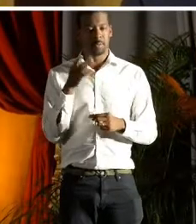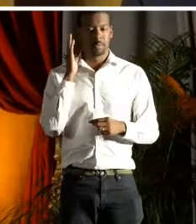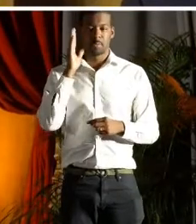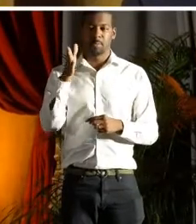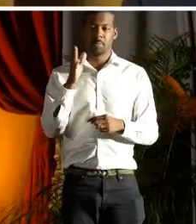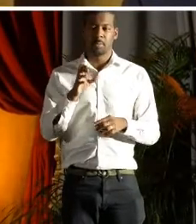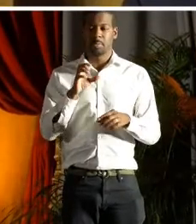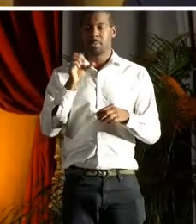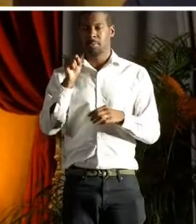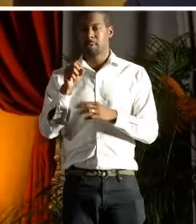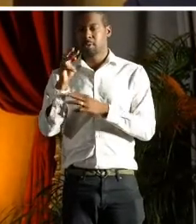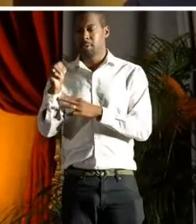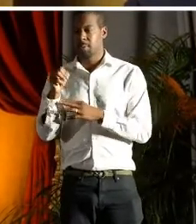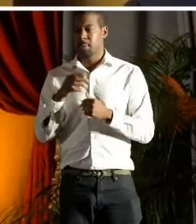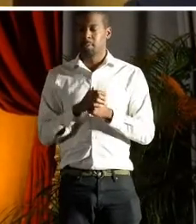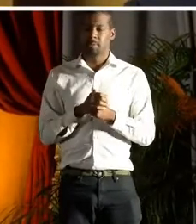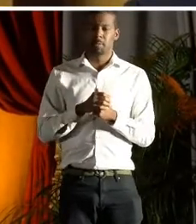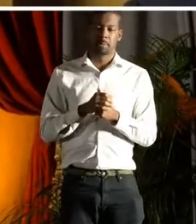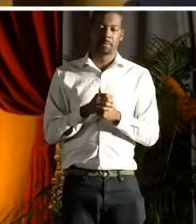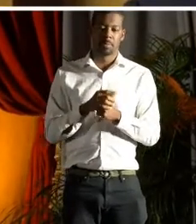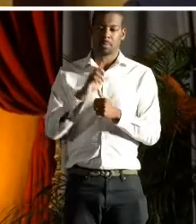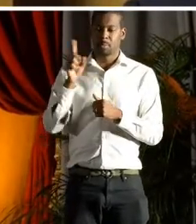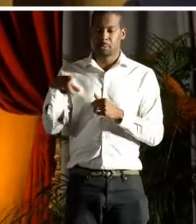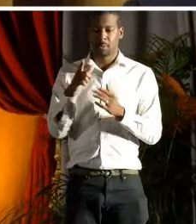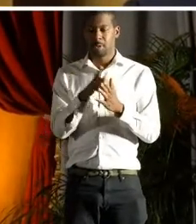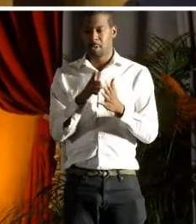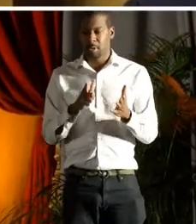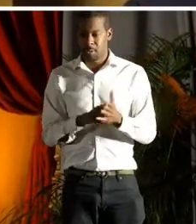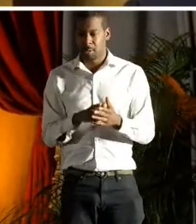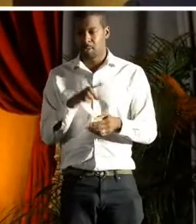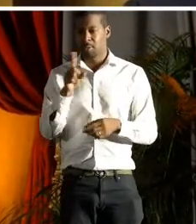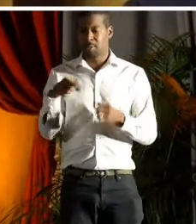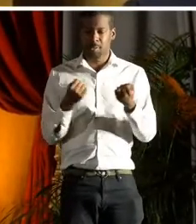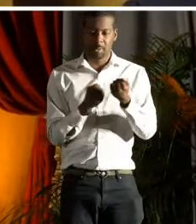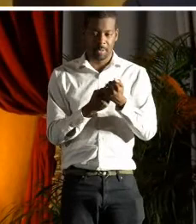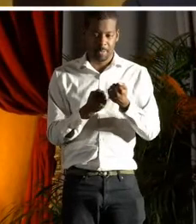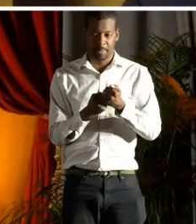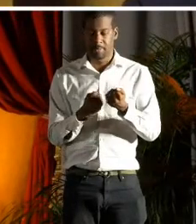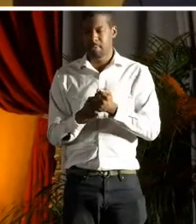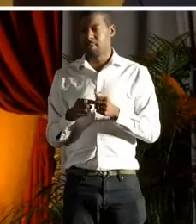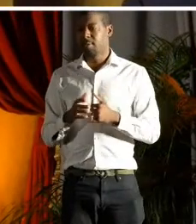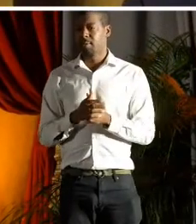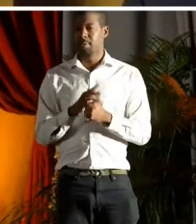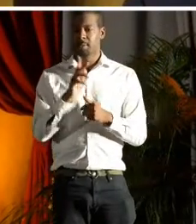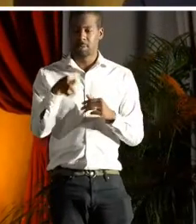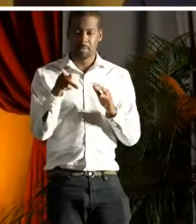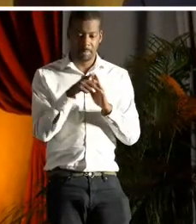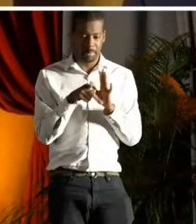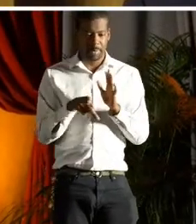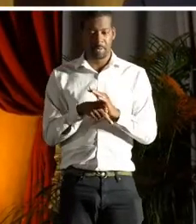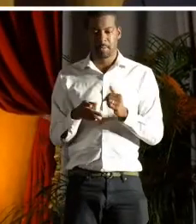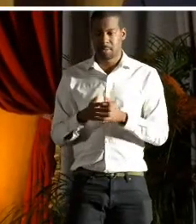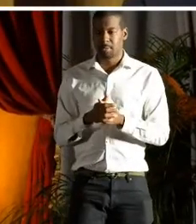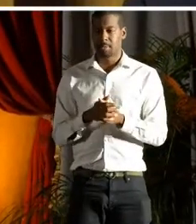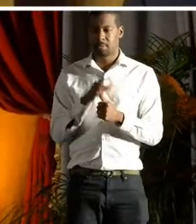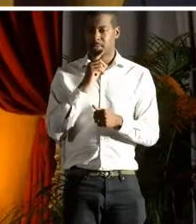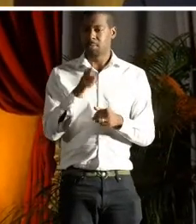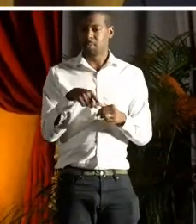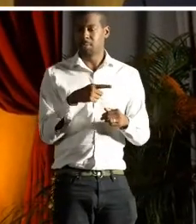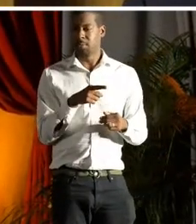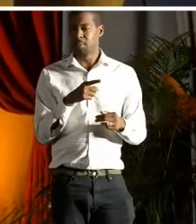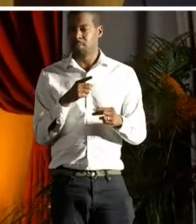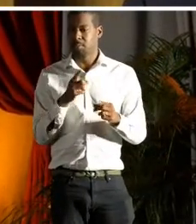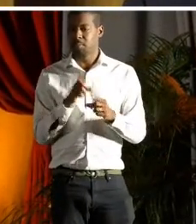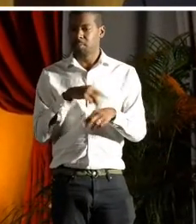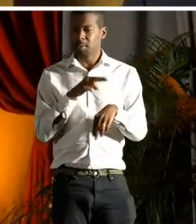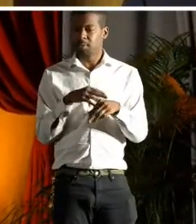it's only social media, that it's only litigation, that it's only advocacy, that it's only policy. It is a holistic, and we